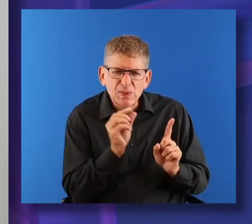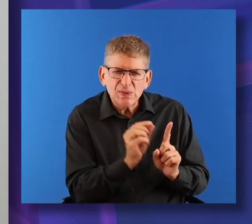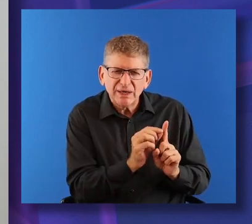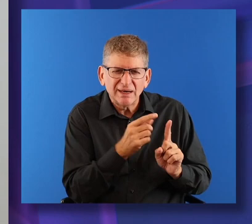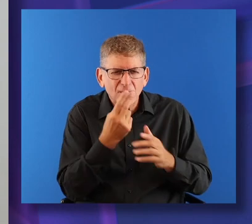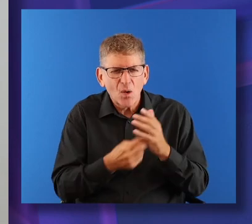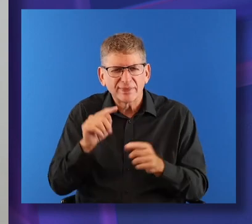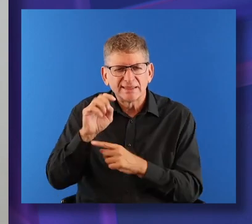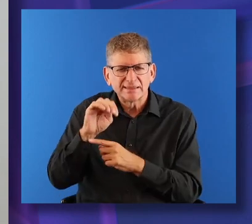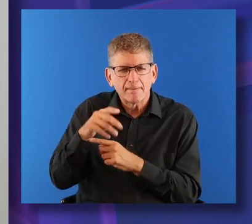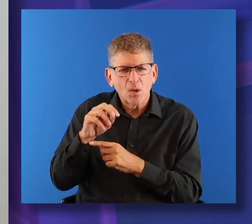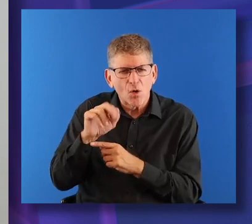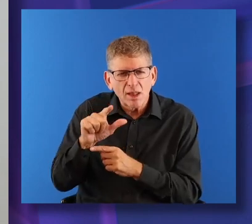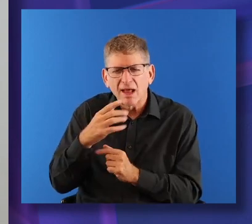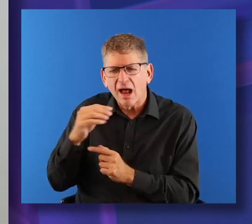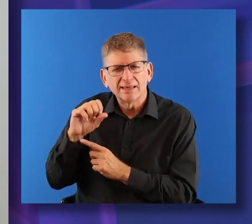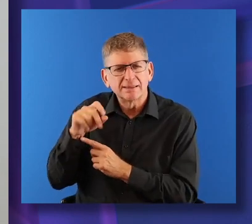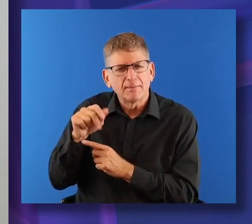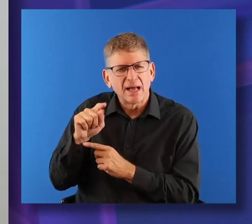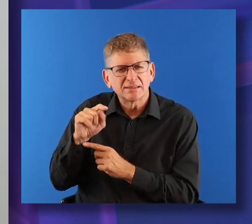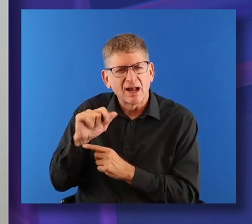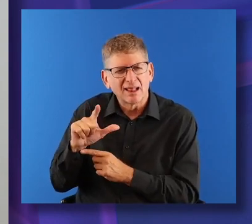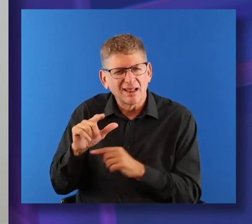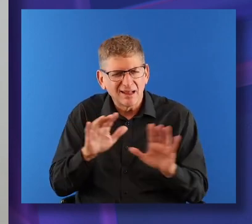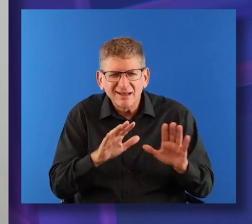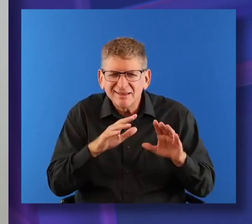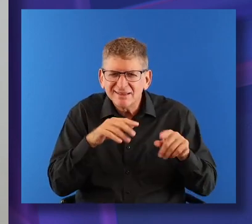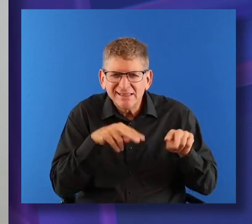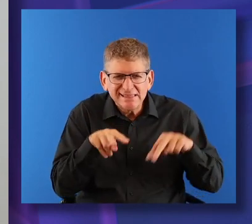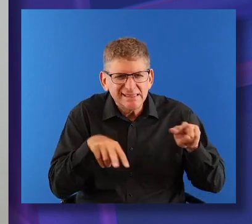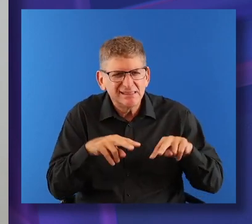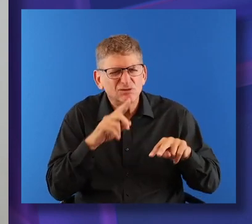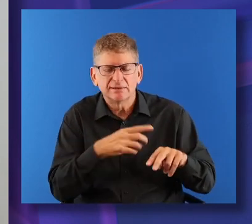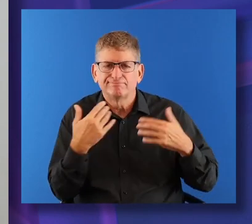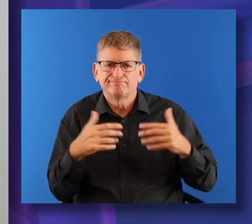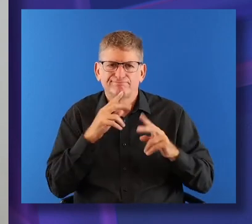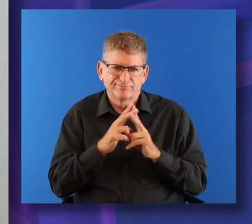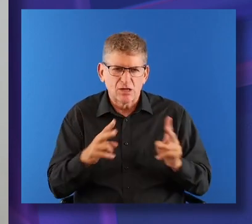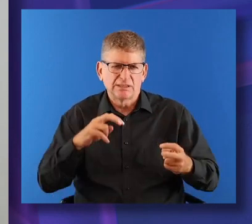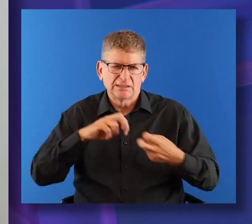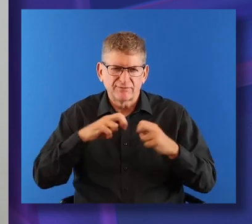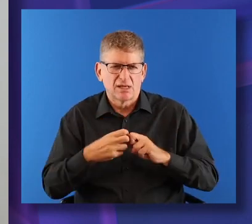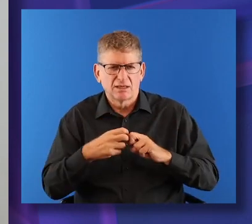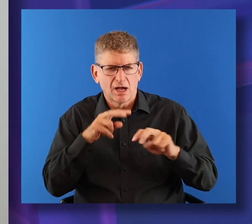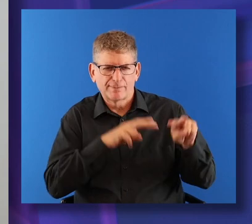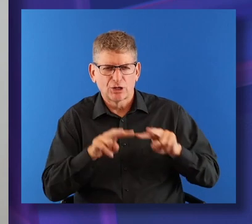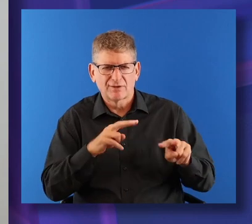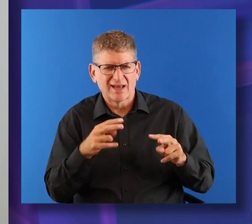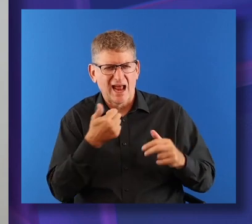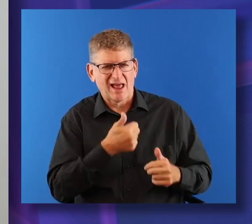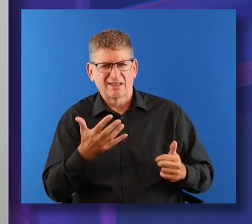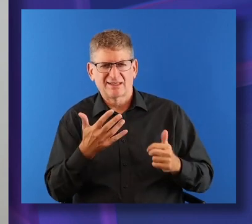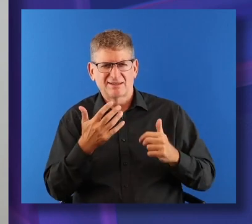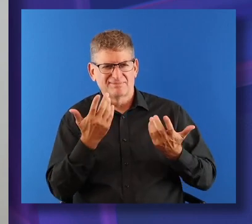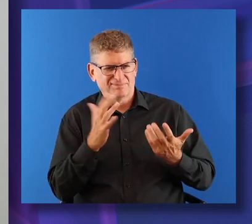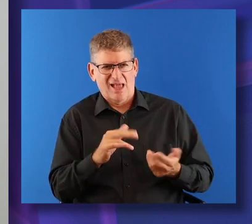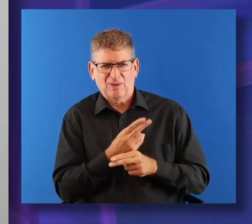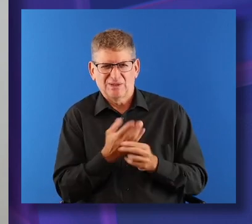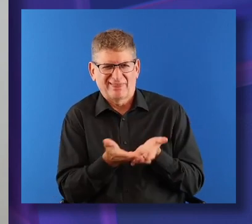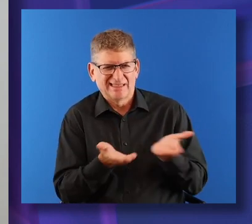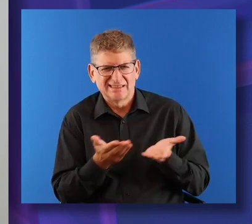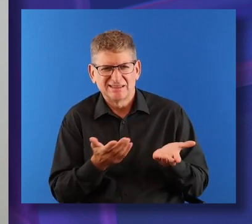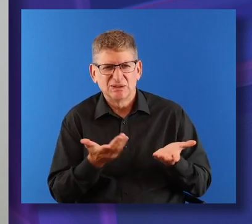and it's extremely difficult for us to observe everything of our interests by these means. As an embarrassing